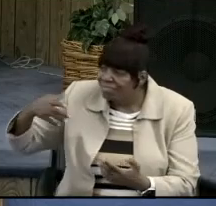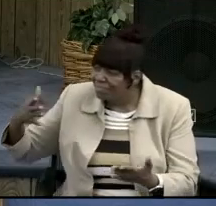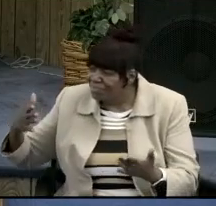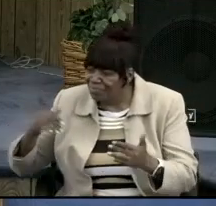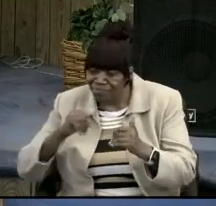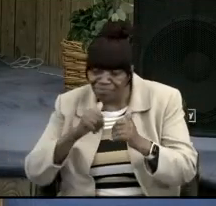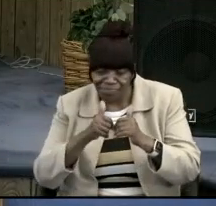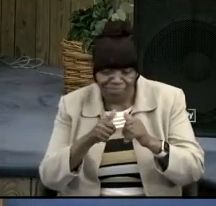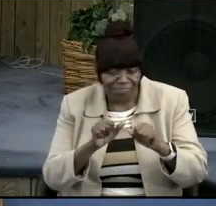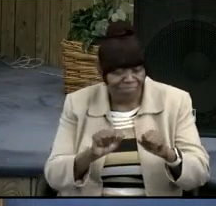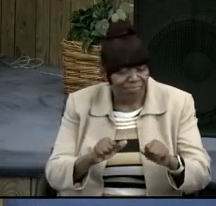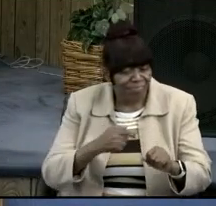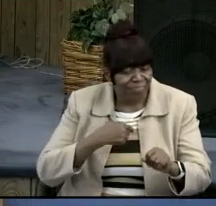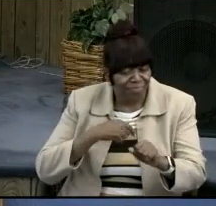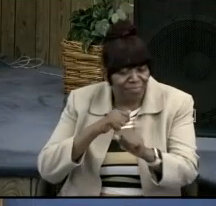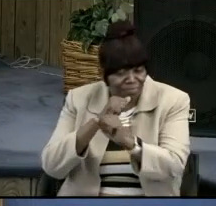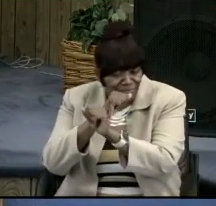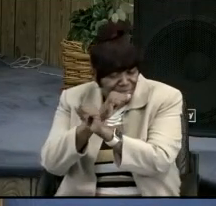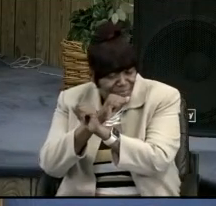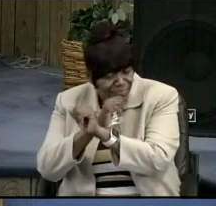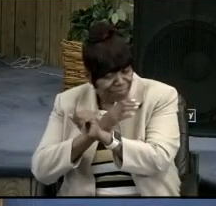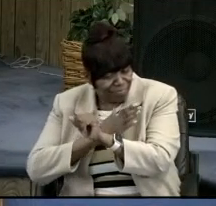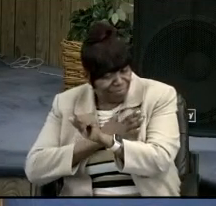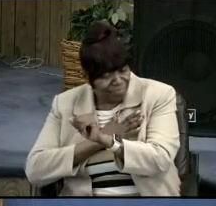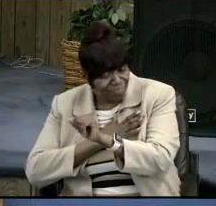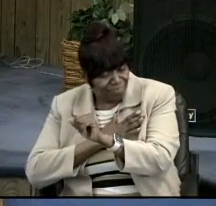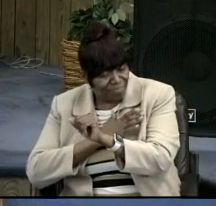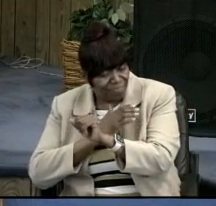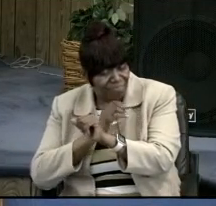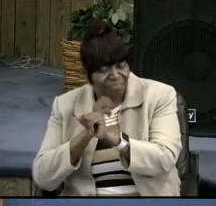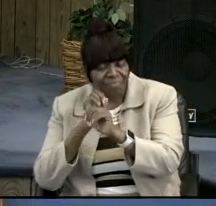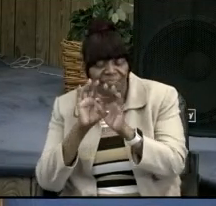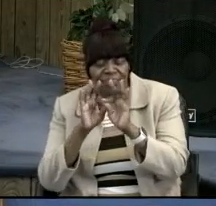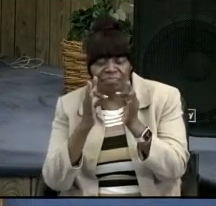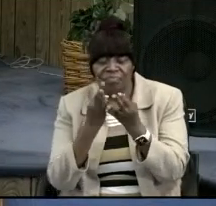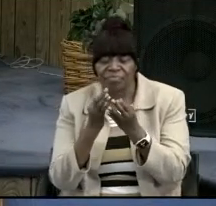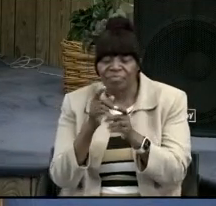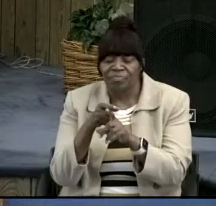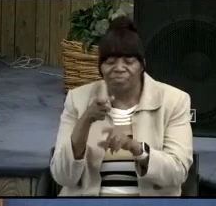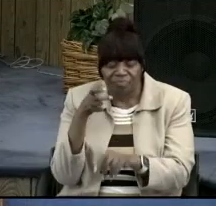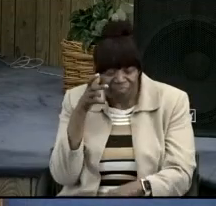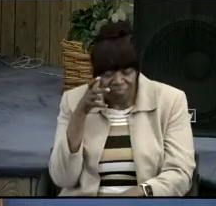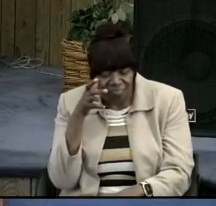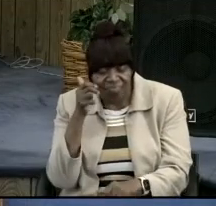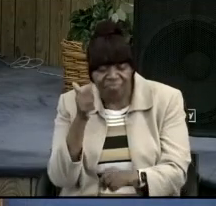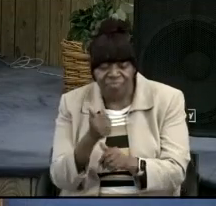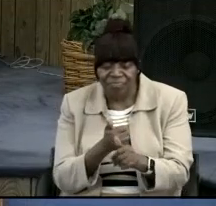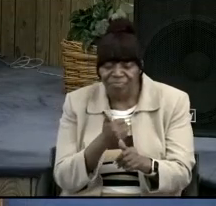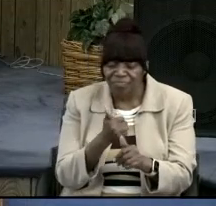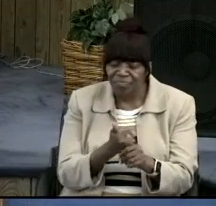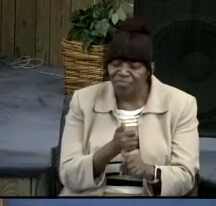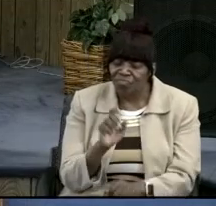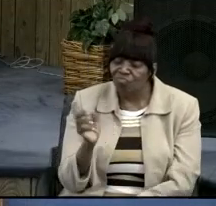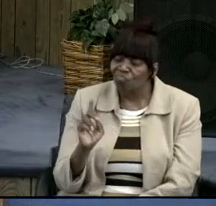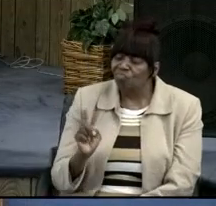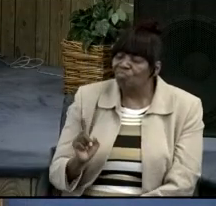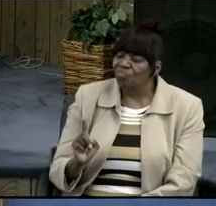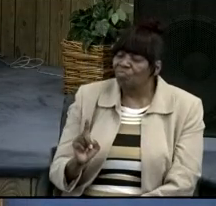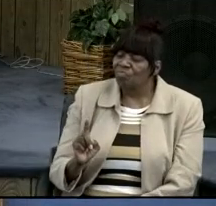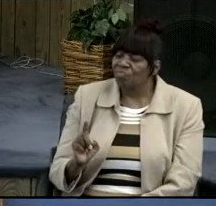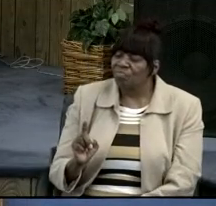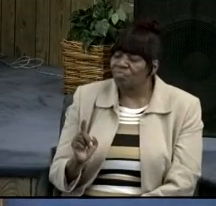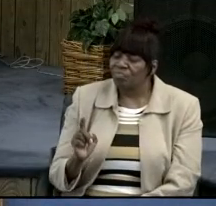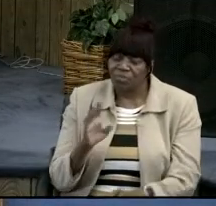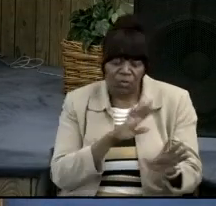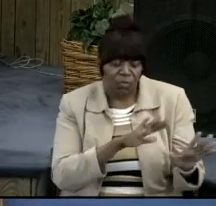I protect my loved ones from the devil when it's everywhere? Then we